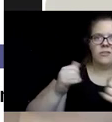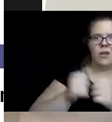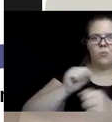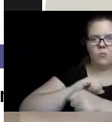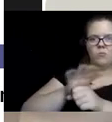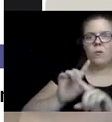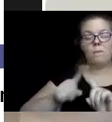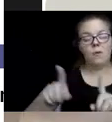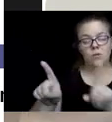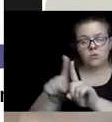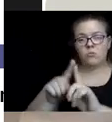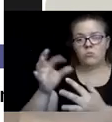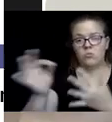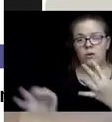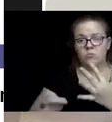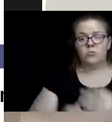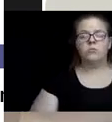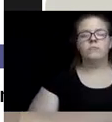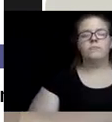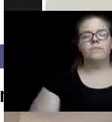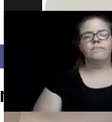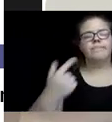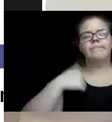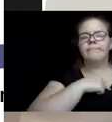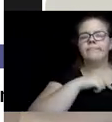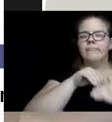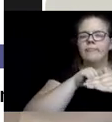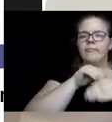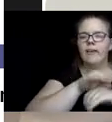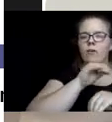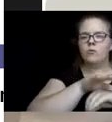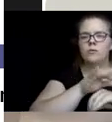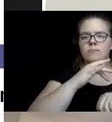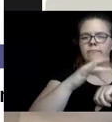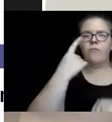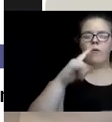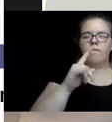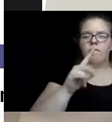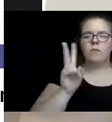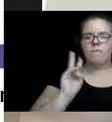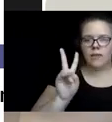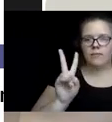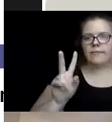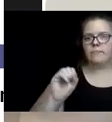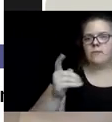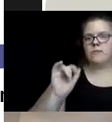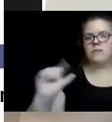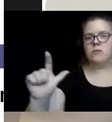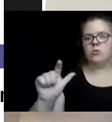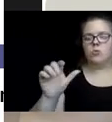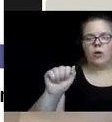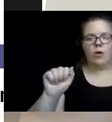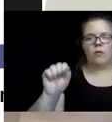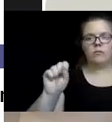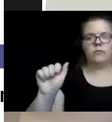also an option. Our counseling is available also for victims of sexual assault. And that can be anything from